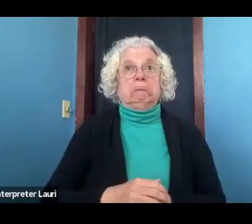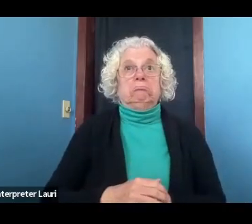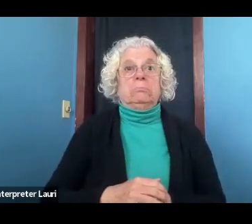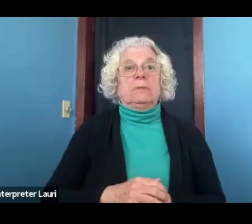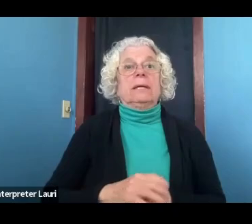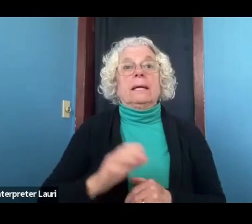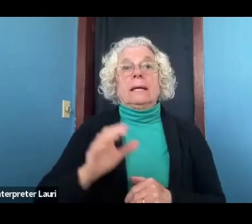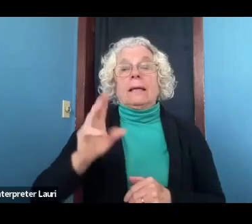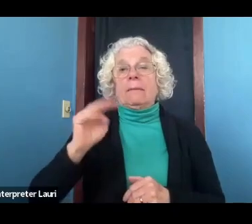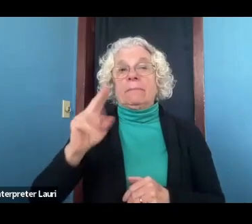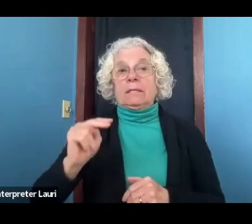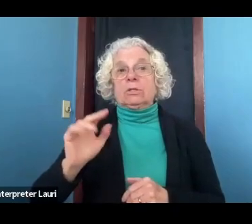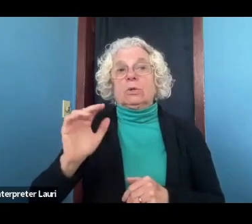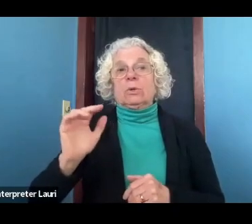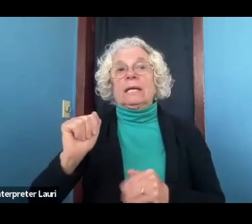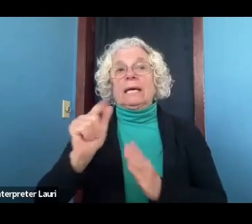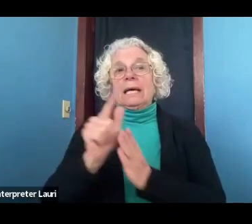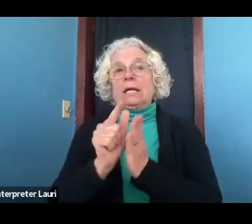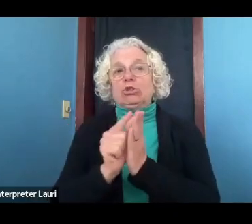General's office has one.